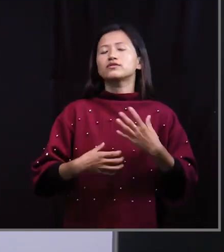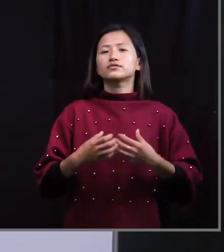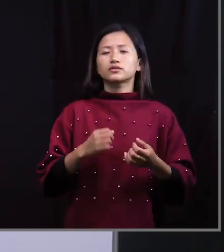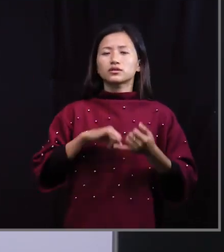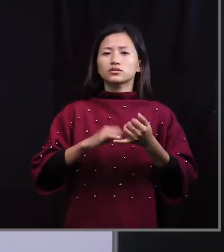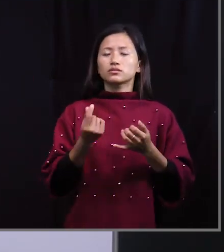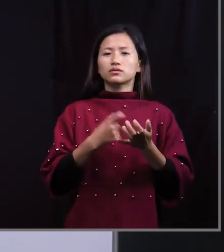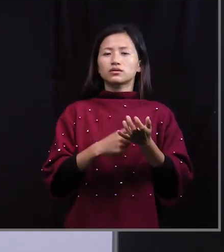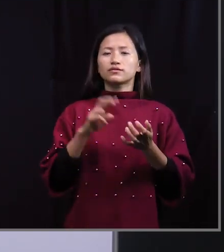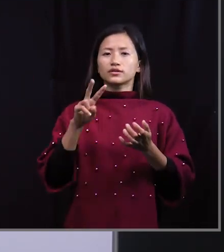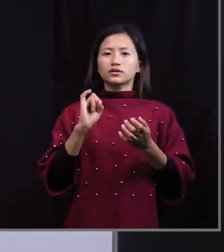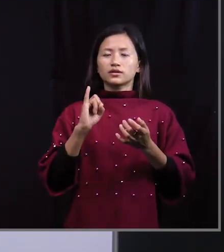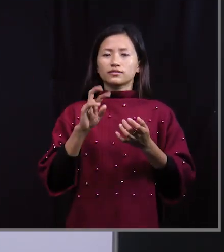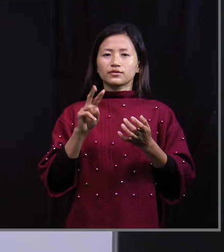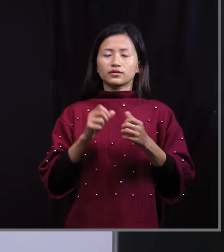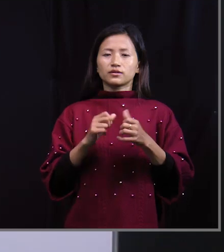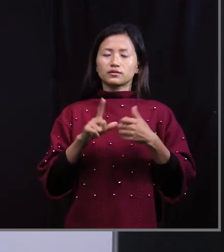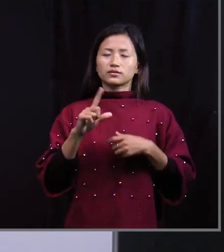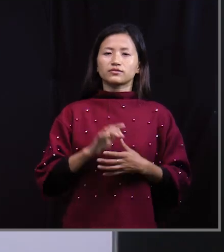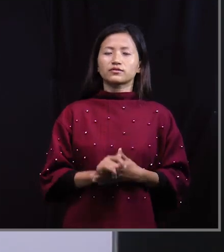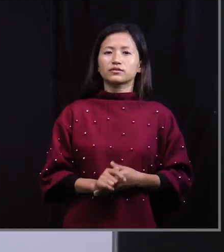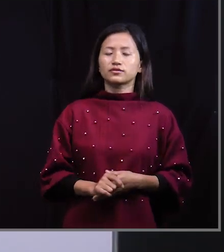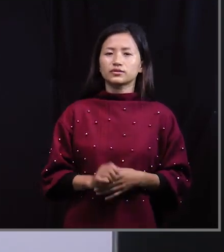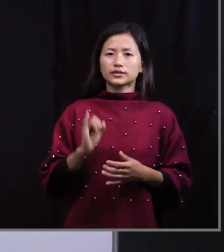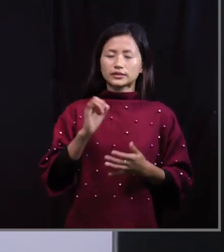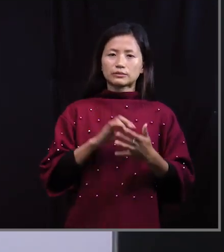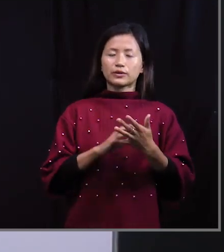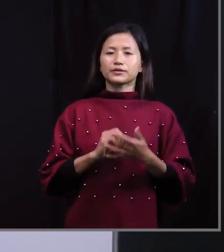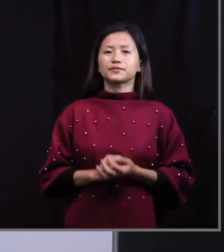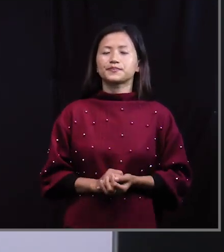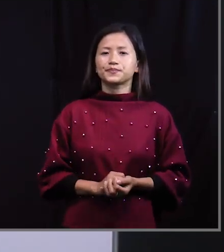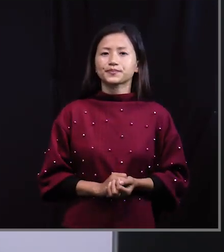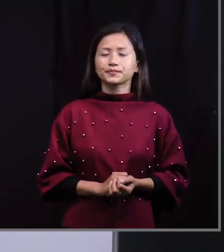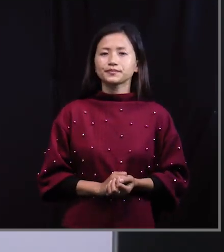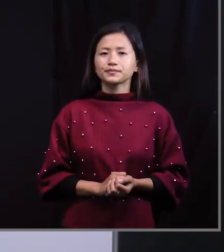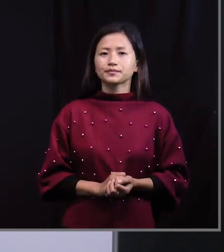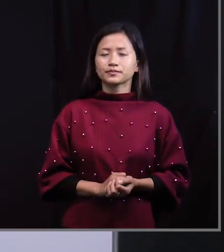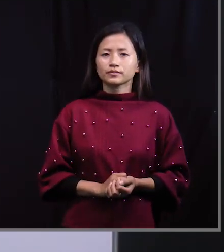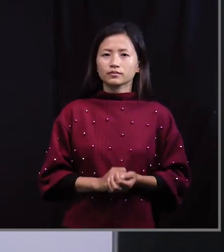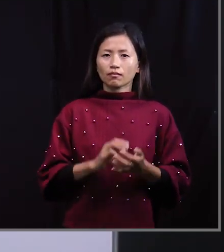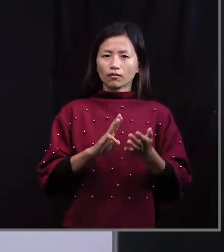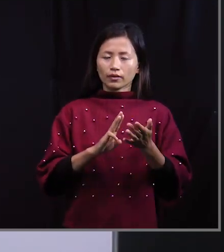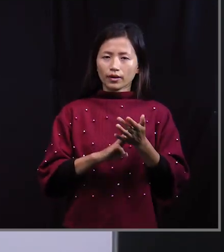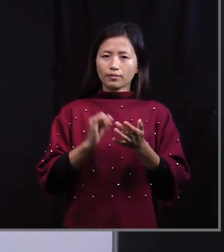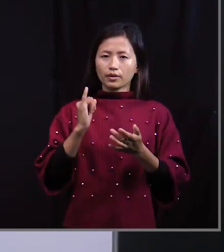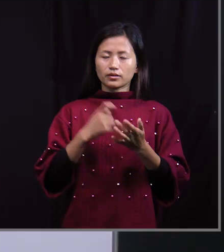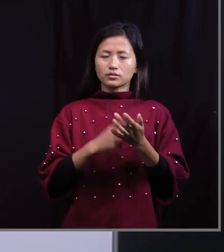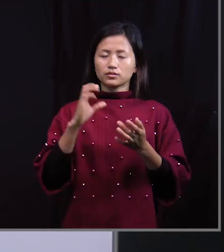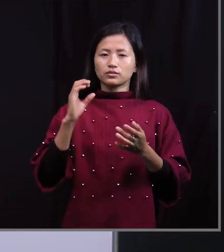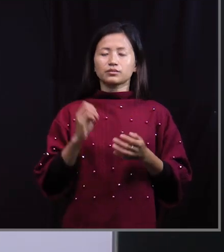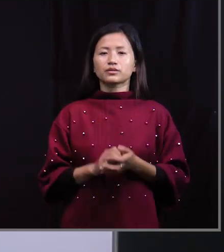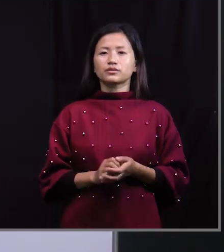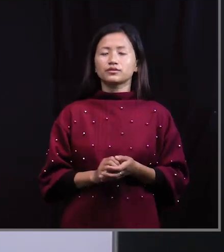your enterprise. So these are the macro environmental factors,